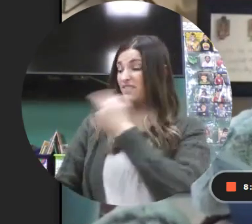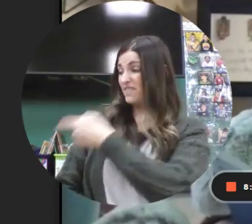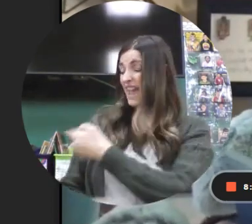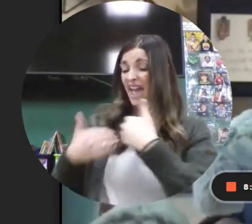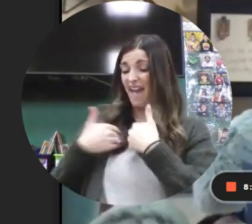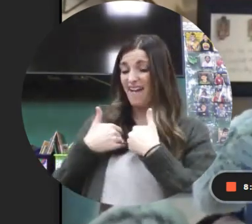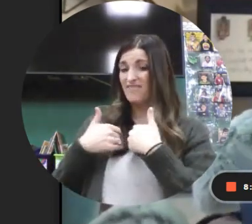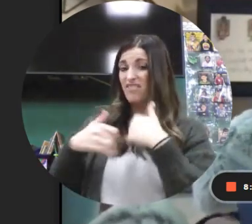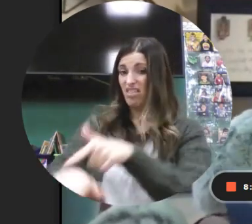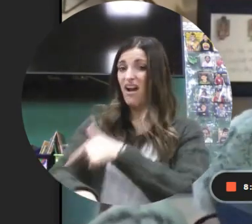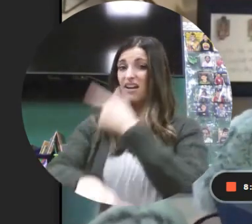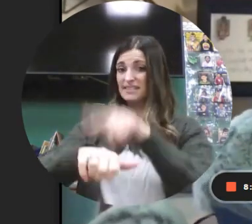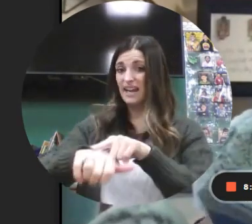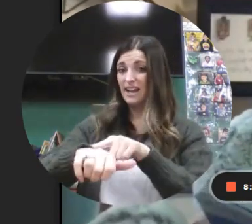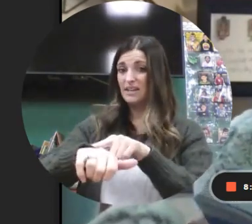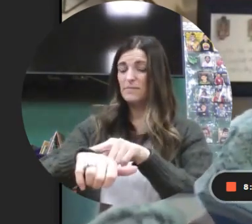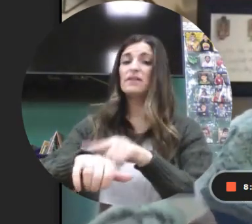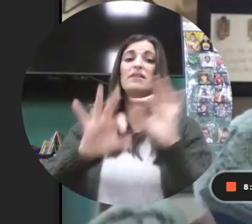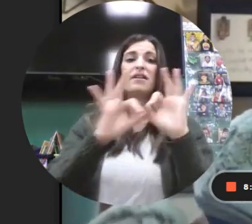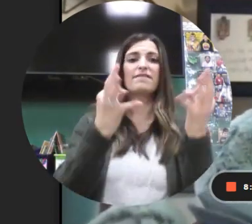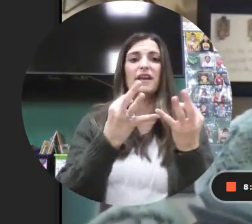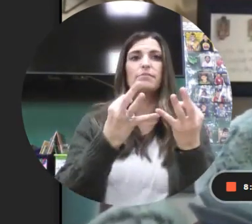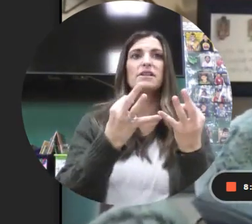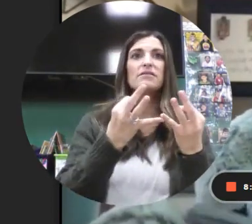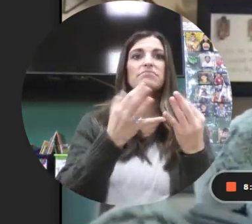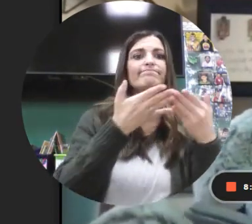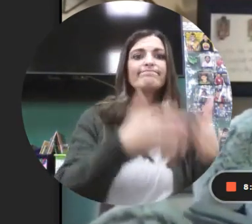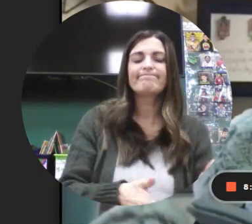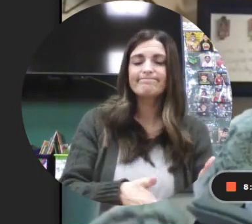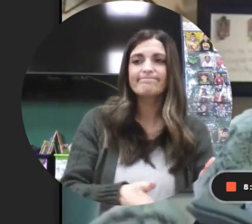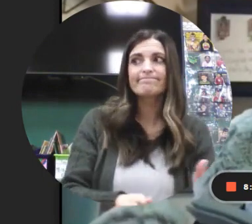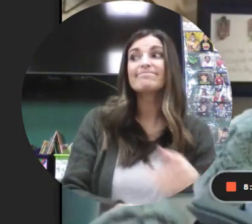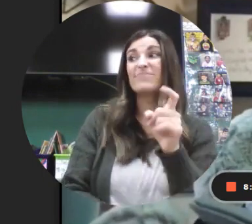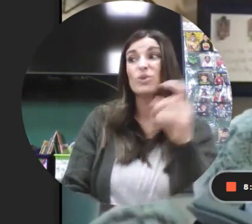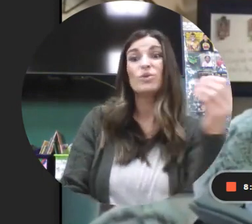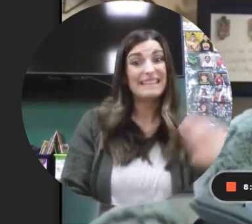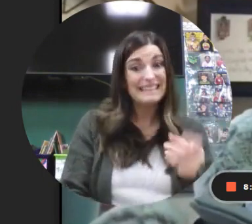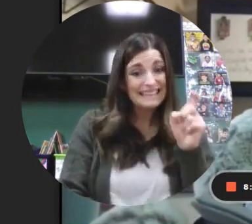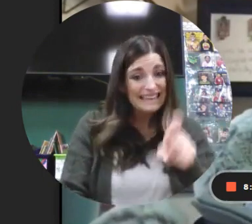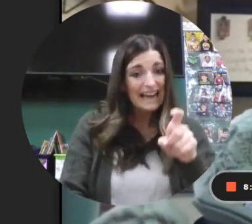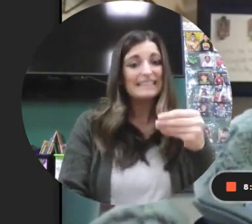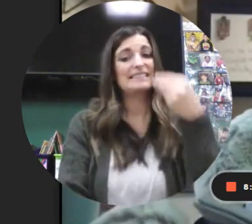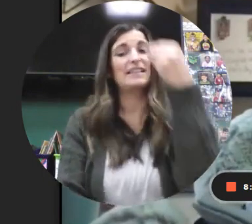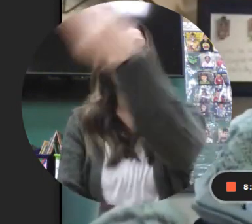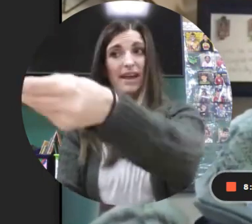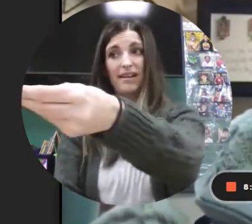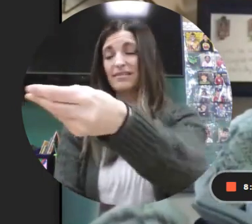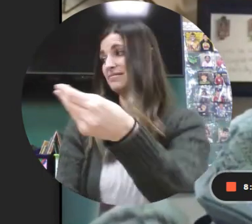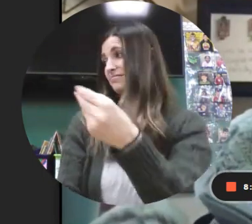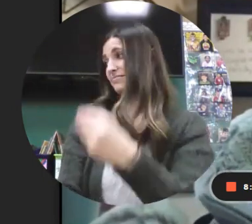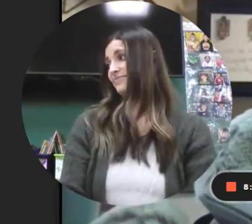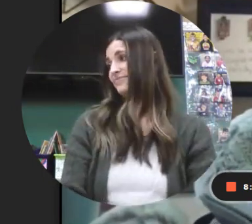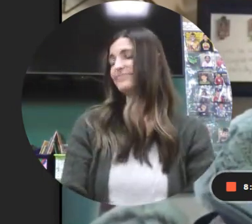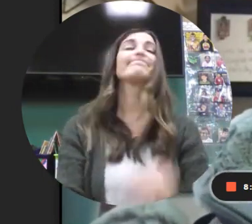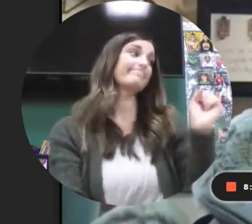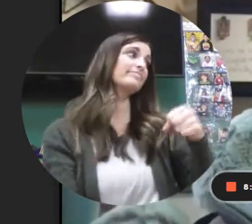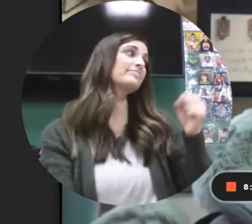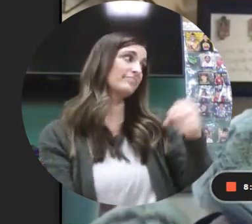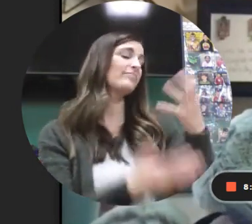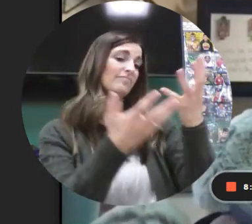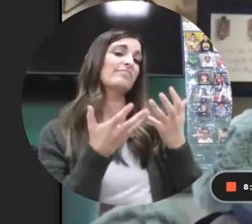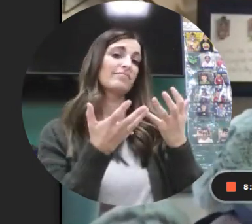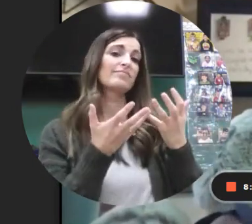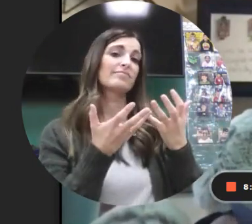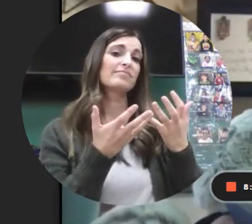it. If someone does claim him, you'll have to return him. Are you sure you want to take that risk? I nodded.